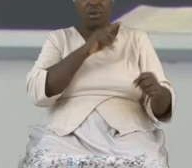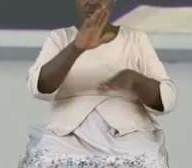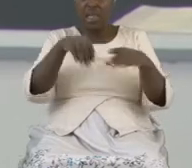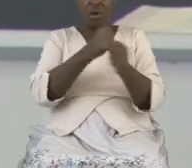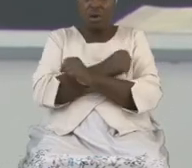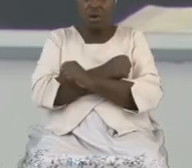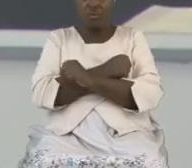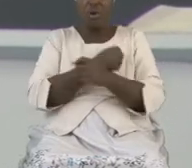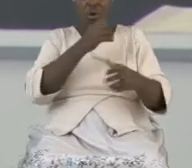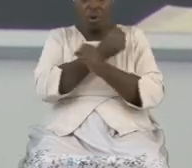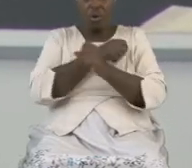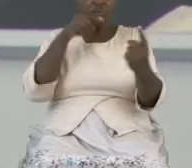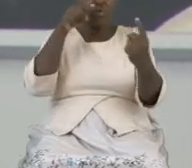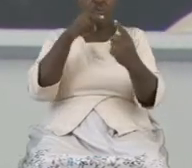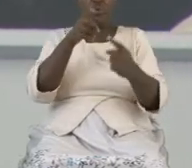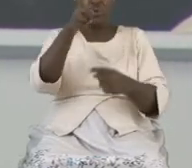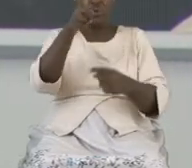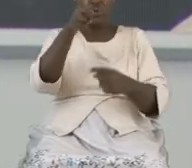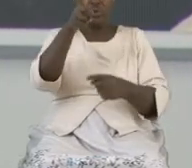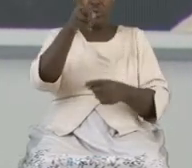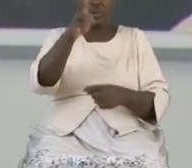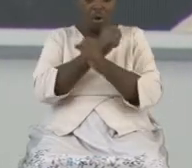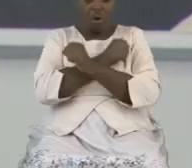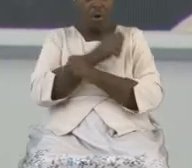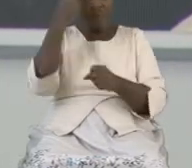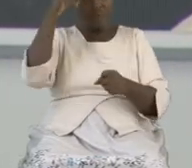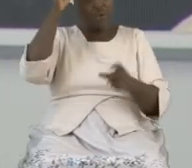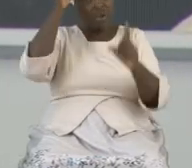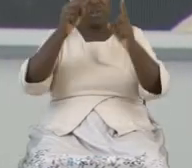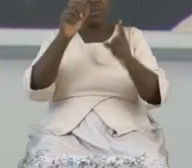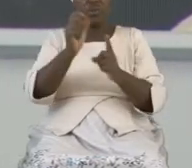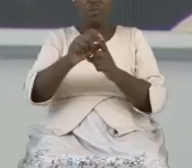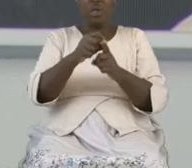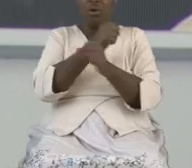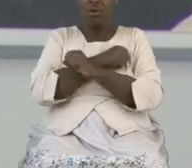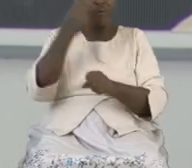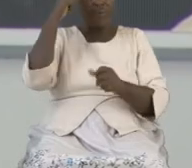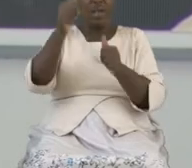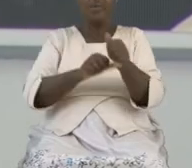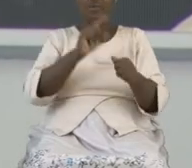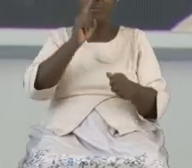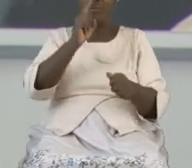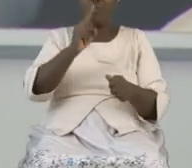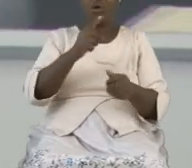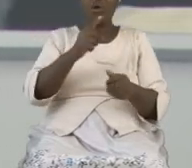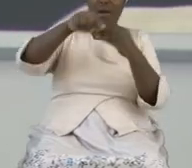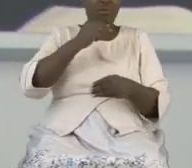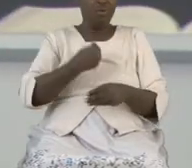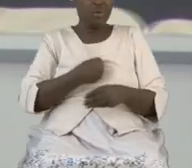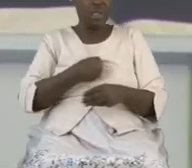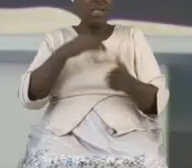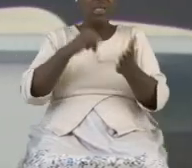God, love for his word, and love for everyone around us, it is